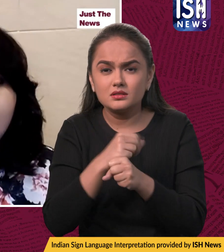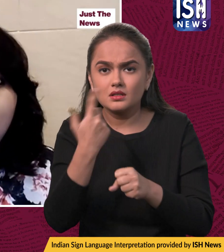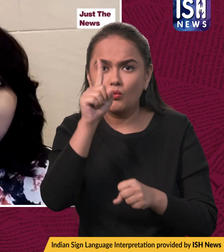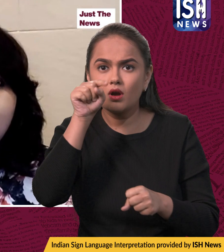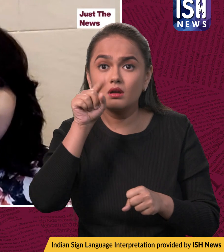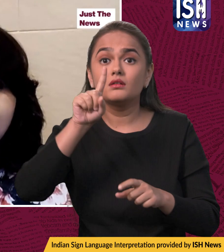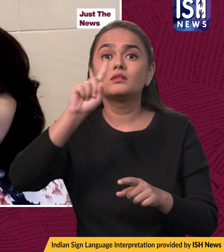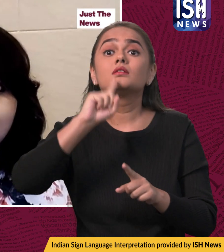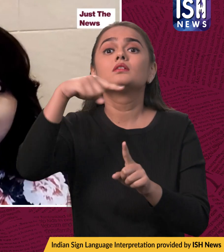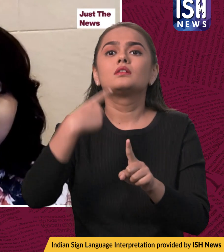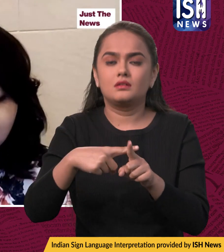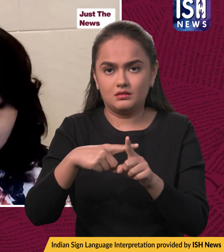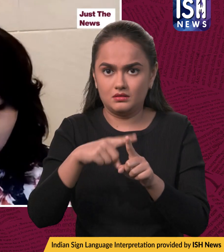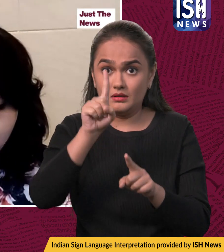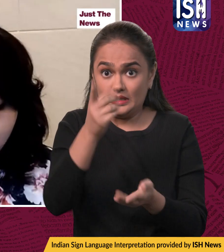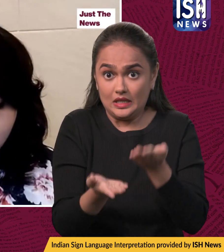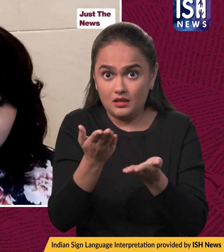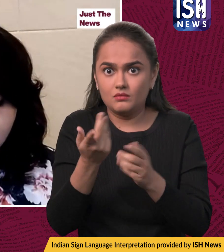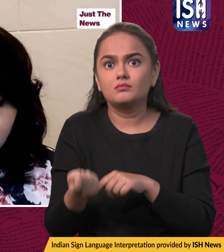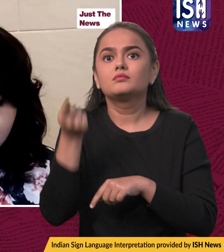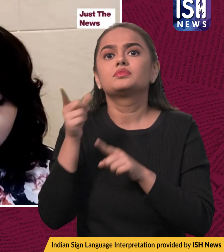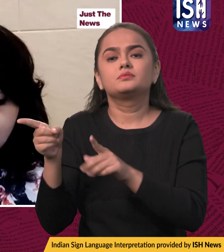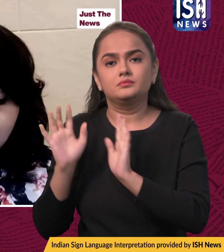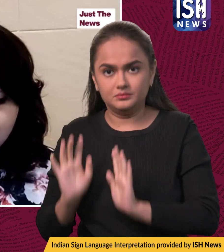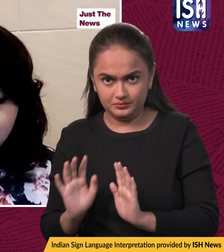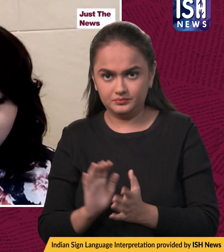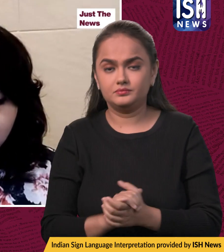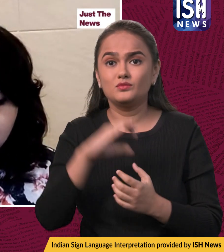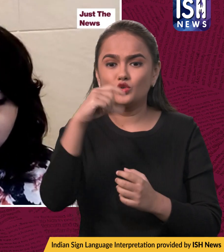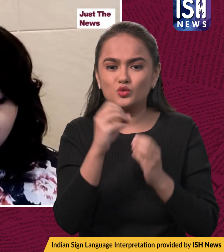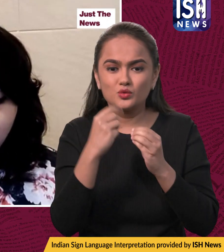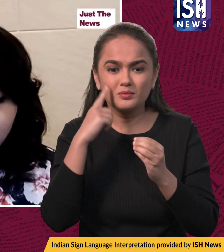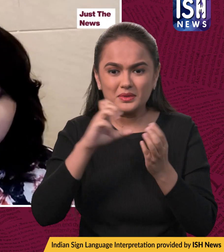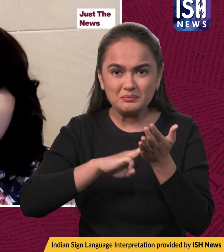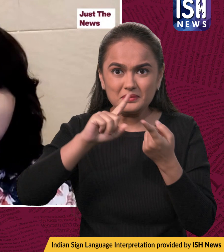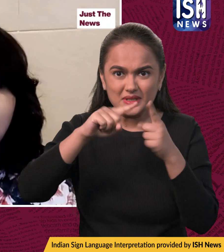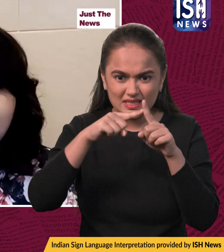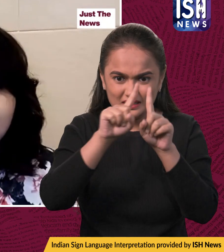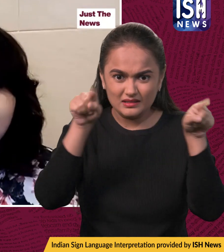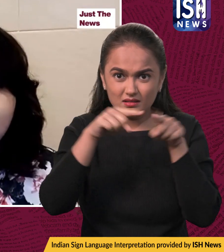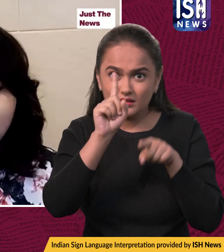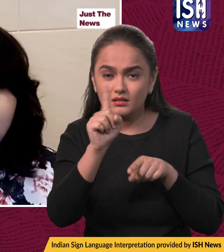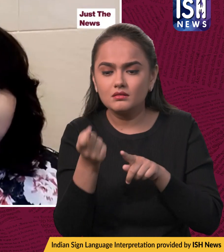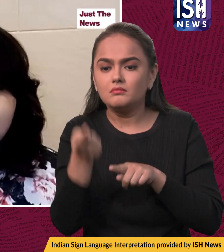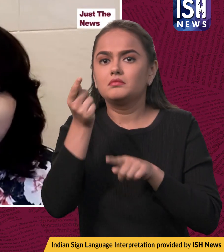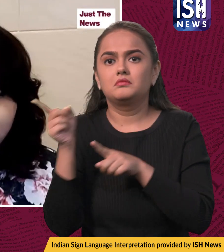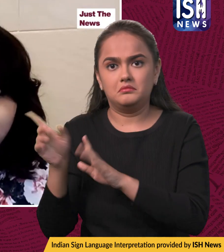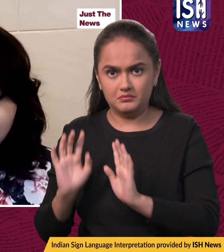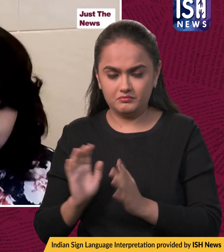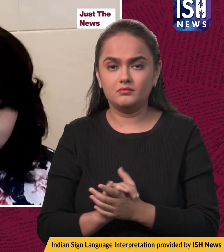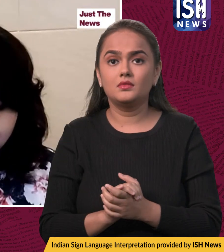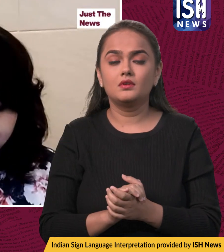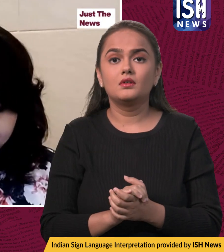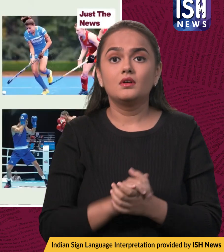by 1.5 rupees per standard cubic meter for the MMR region, or the Mumbai